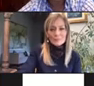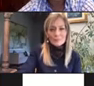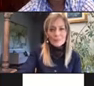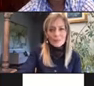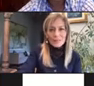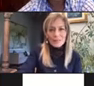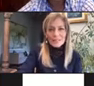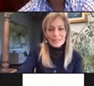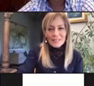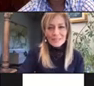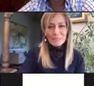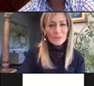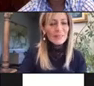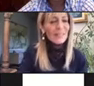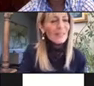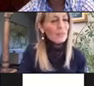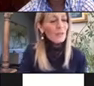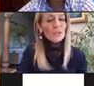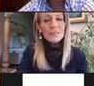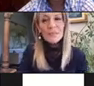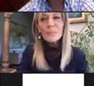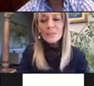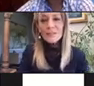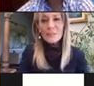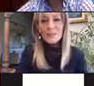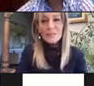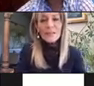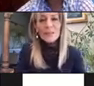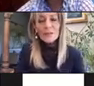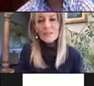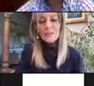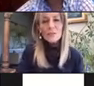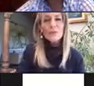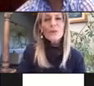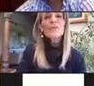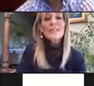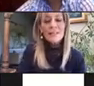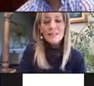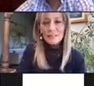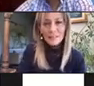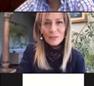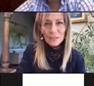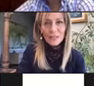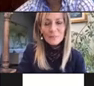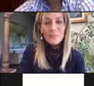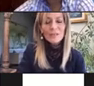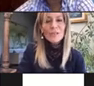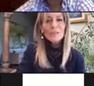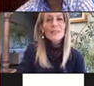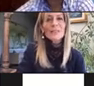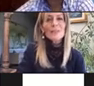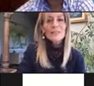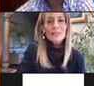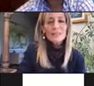Sí, es importante que puedan ustedes apuntar también lo que es el sitio oficial de Los Ángeles para que ustedes puedan